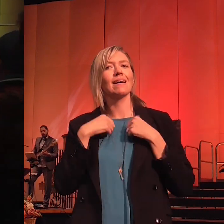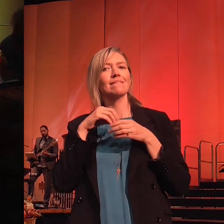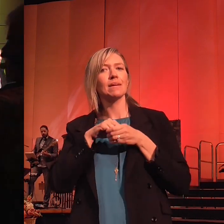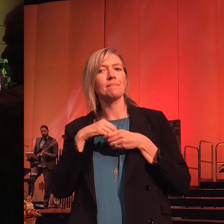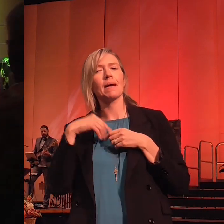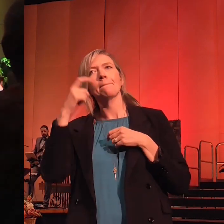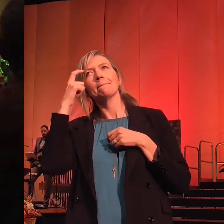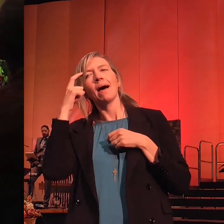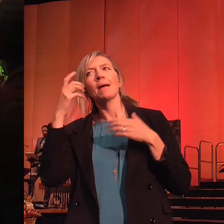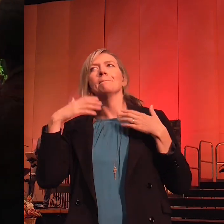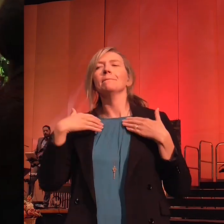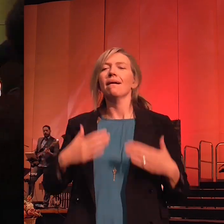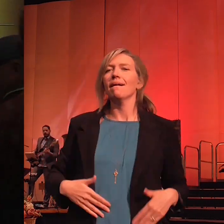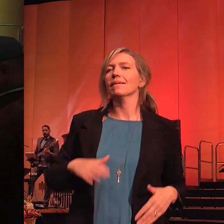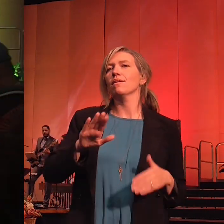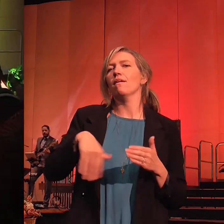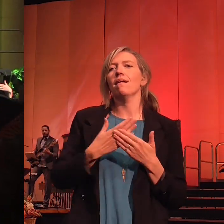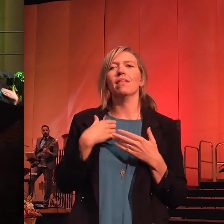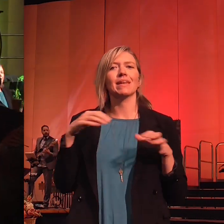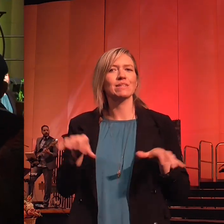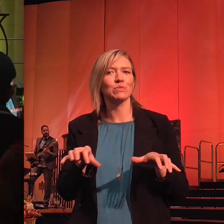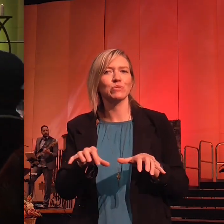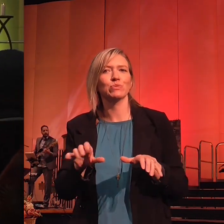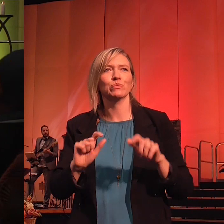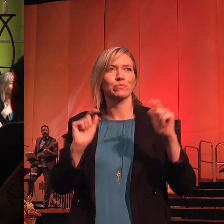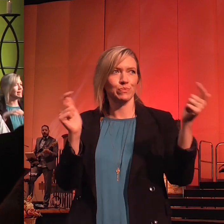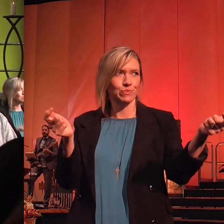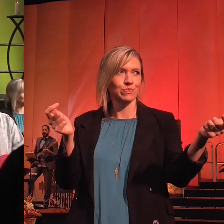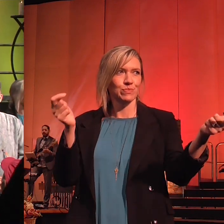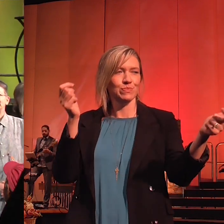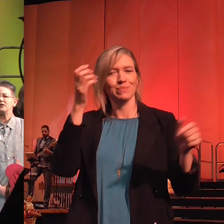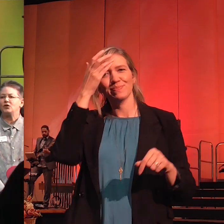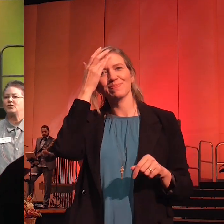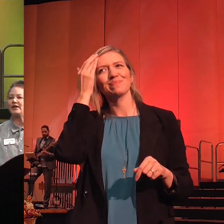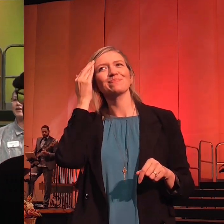Life is in my mind, in my body, and in all that I do.